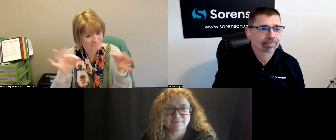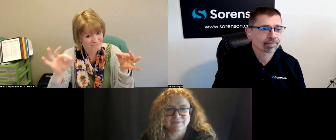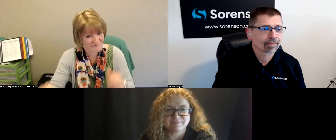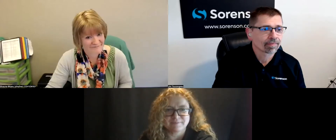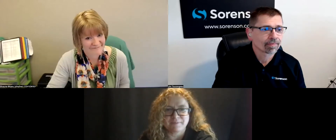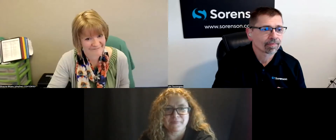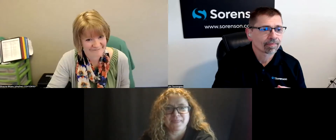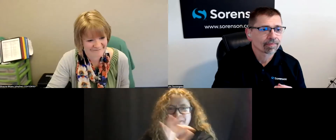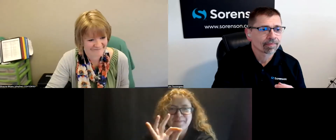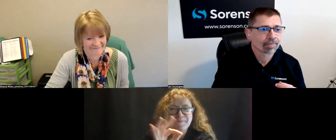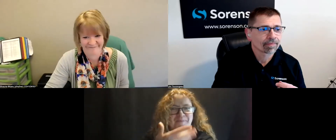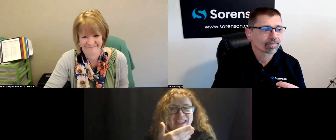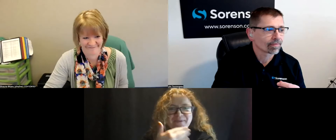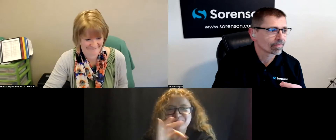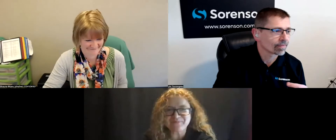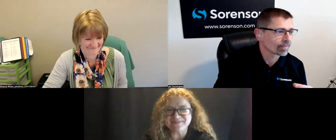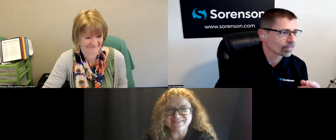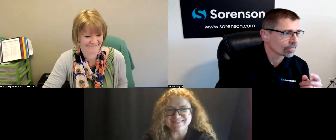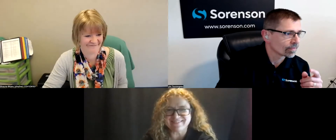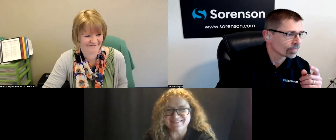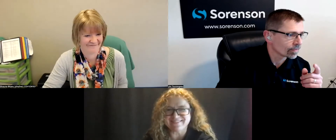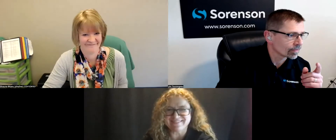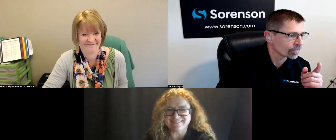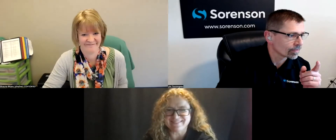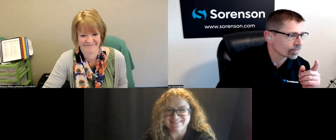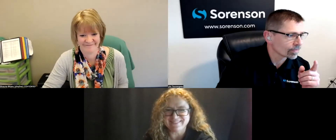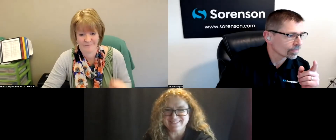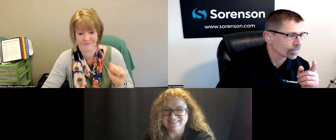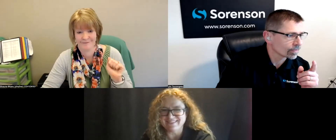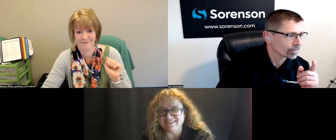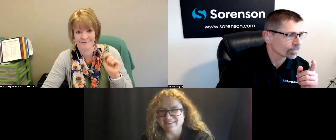I will turn myself off screen and let the two of you take it away.